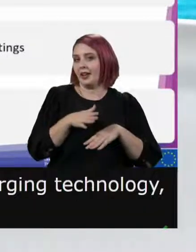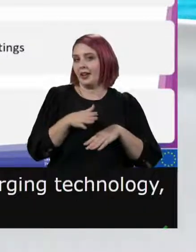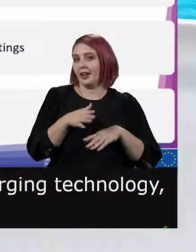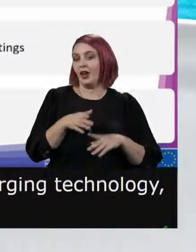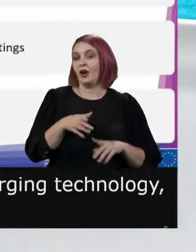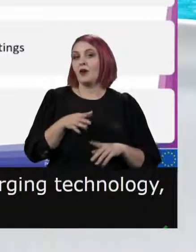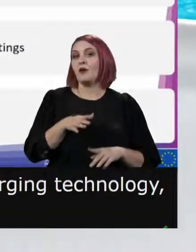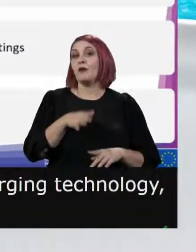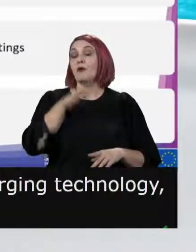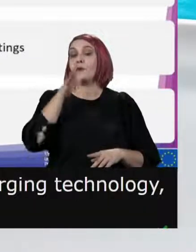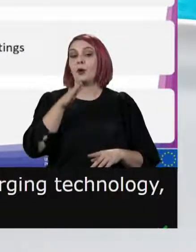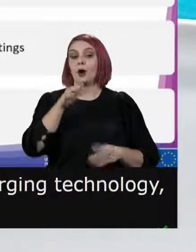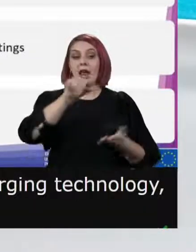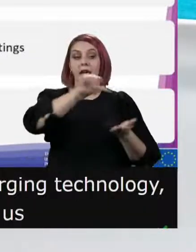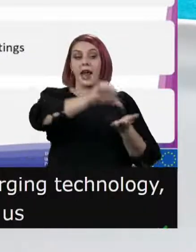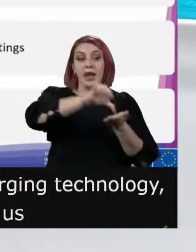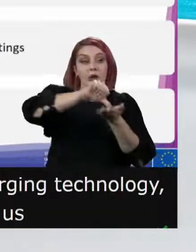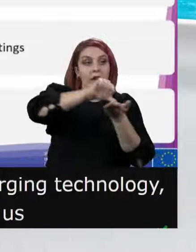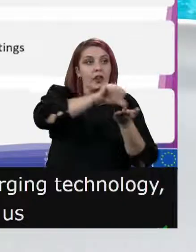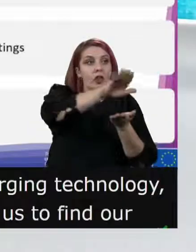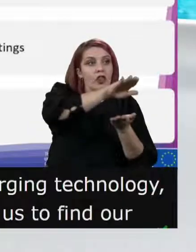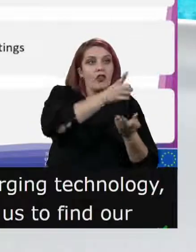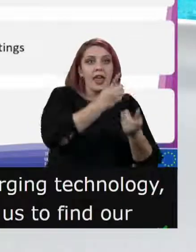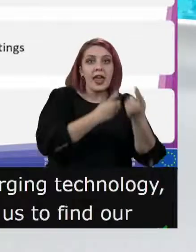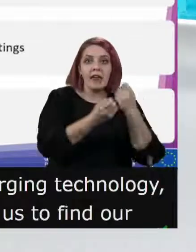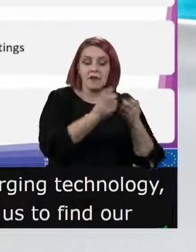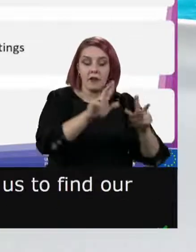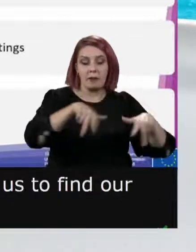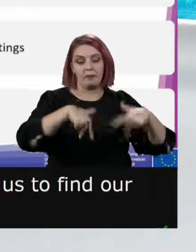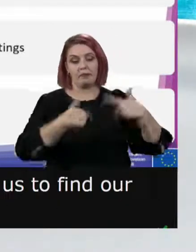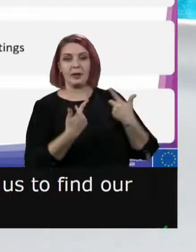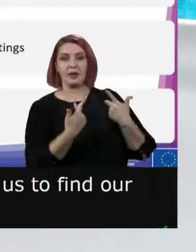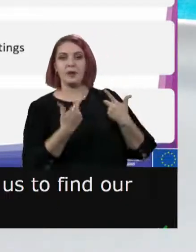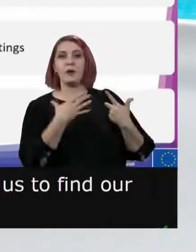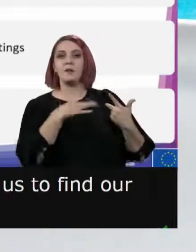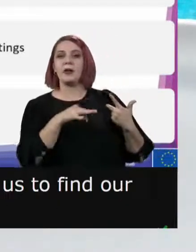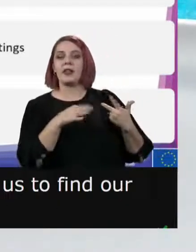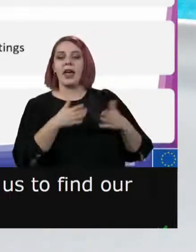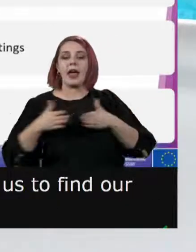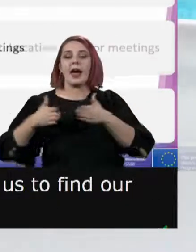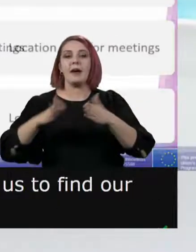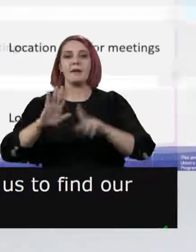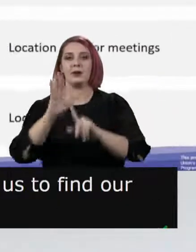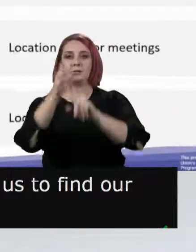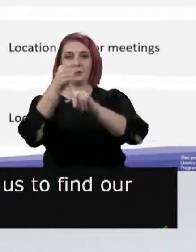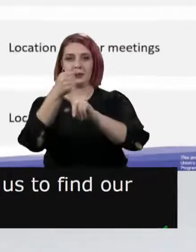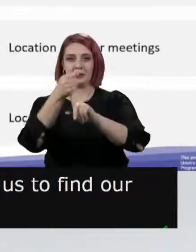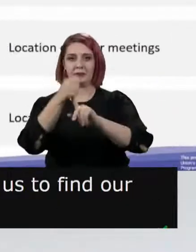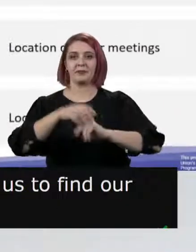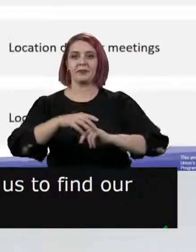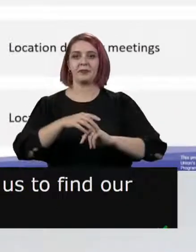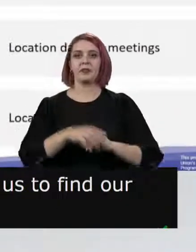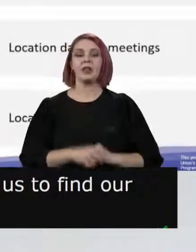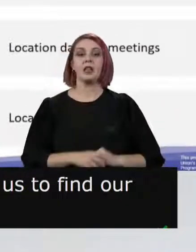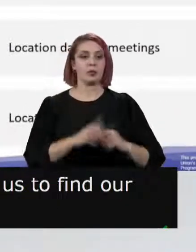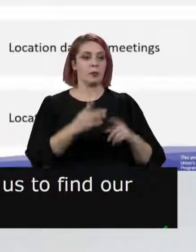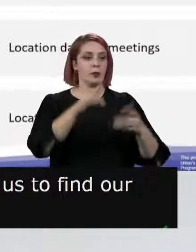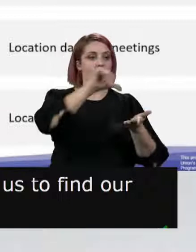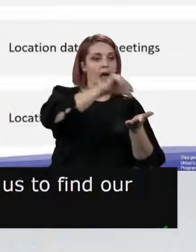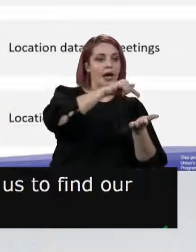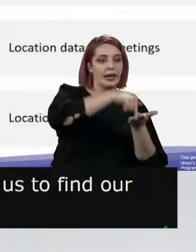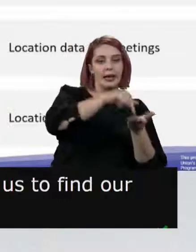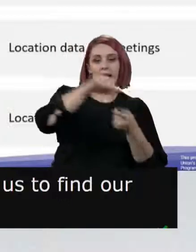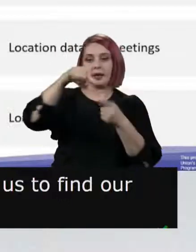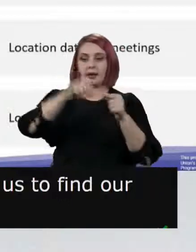helping us to find our way from location to location, both outdoors and indoors, providing